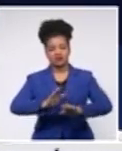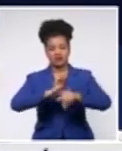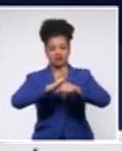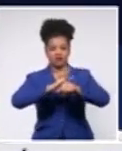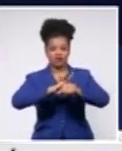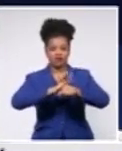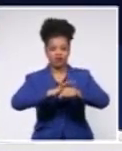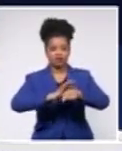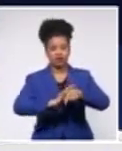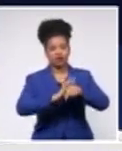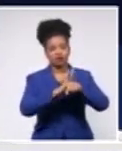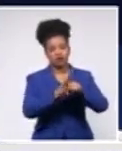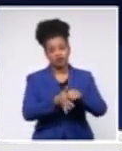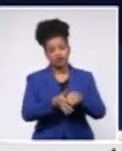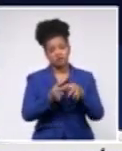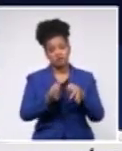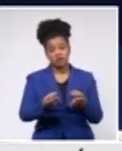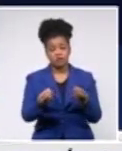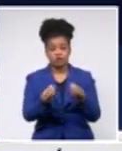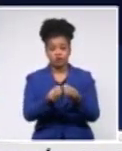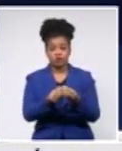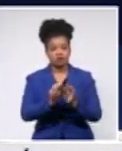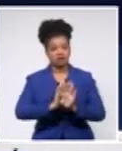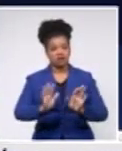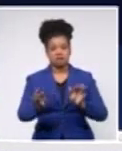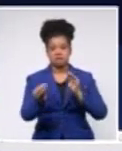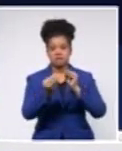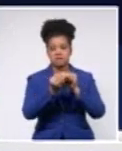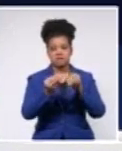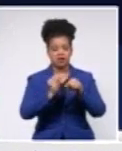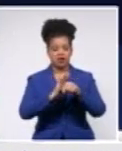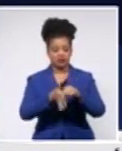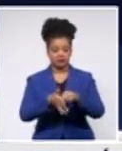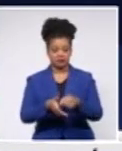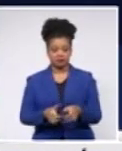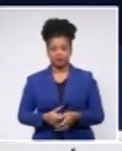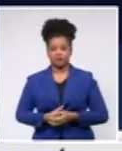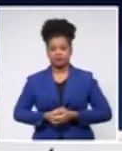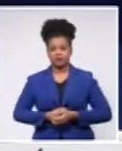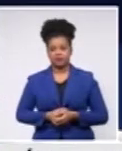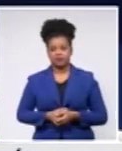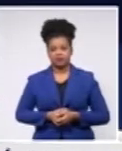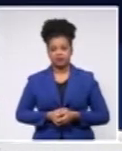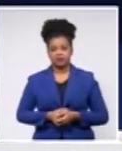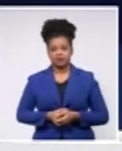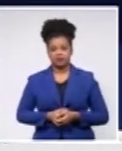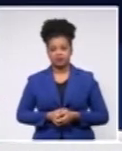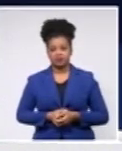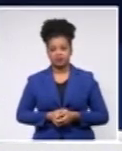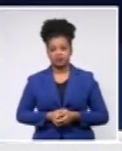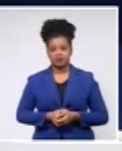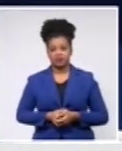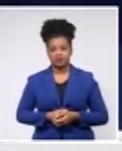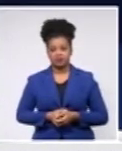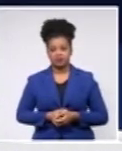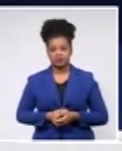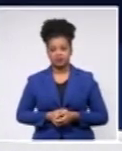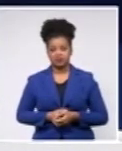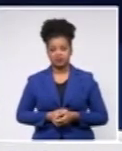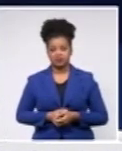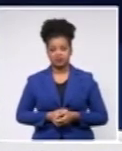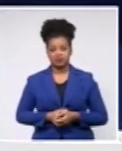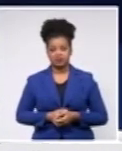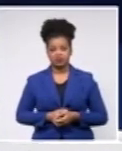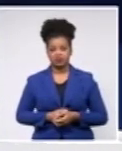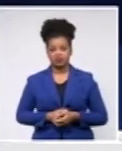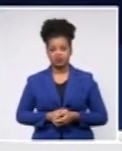with someone who previously tested positive for the virus. Of the 45 cases diagnosed